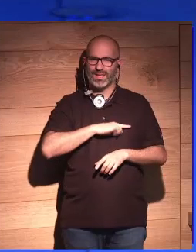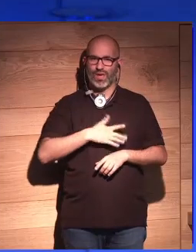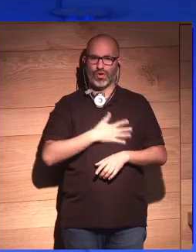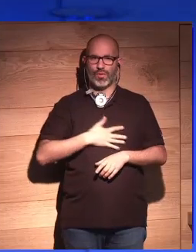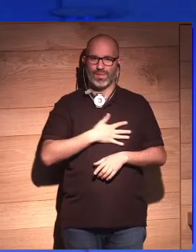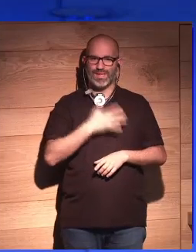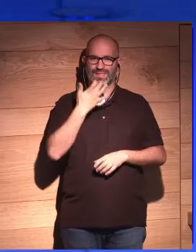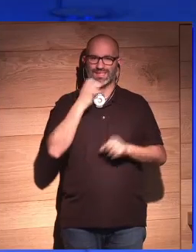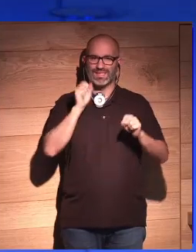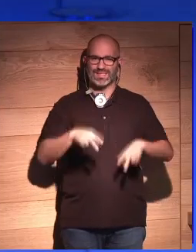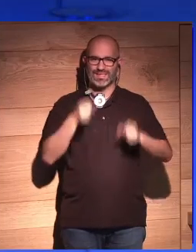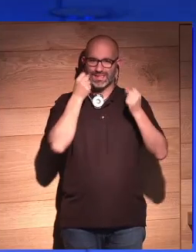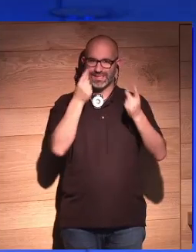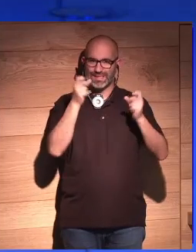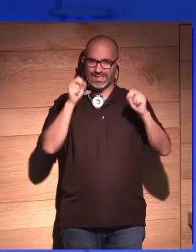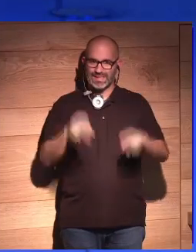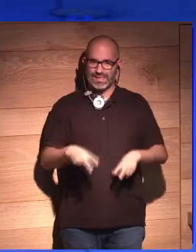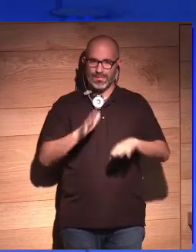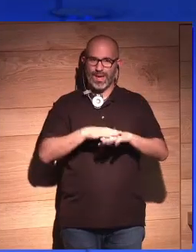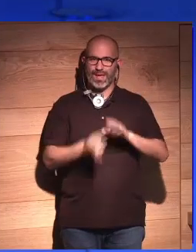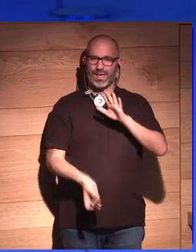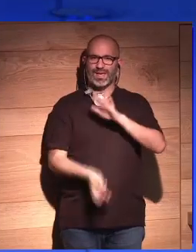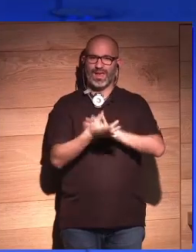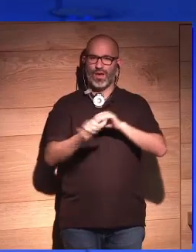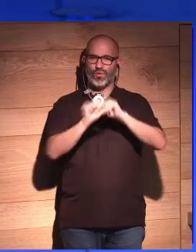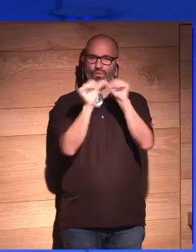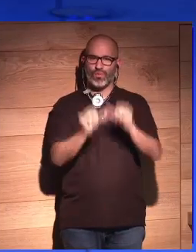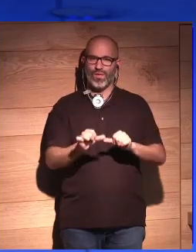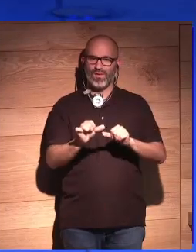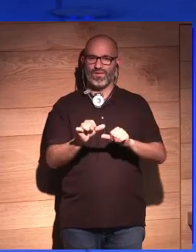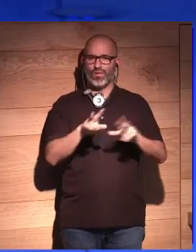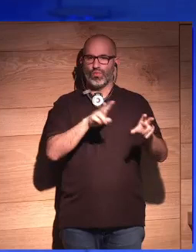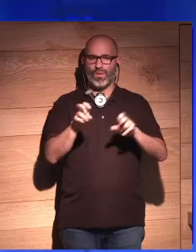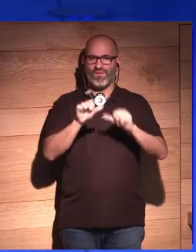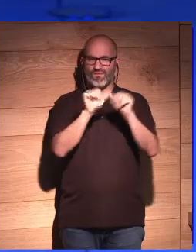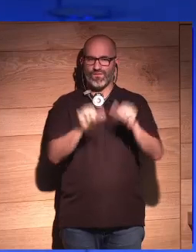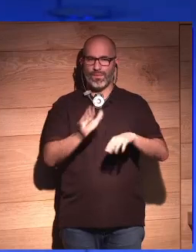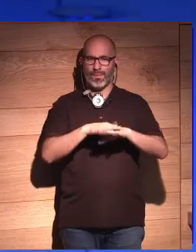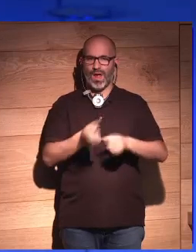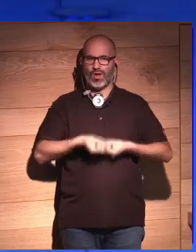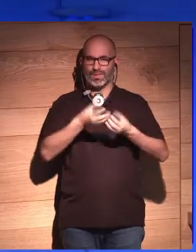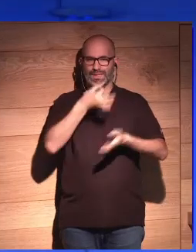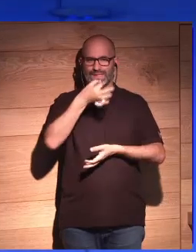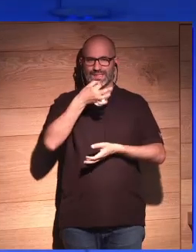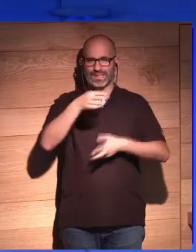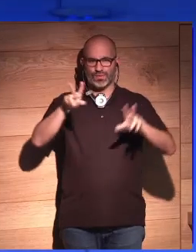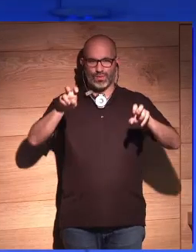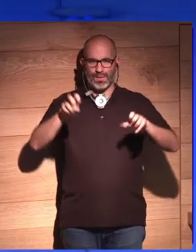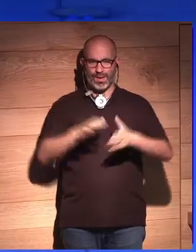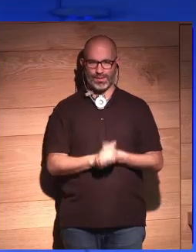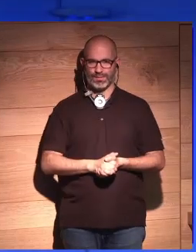storytelling. I want them to feel like they can approach somebody that they didn't know, like you would be at a bar.